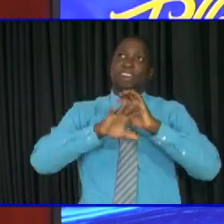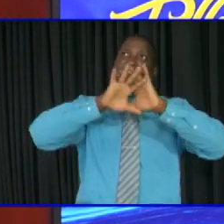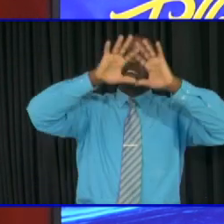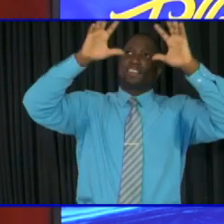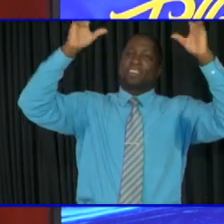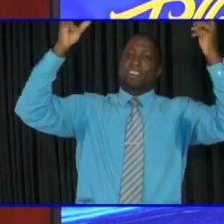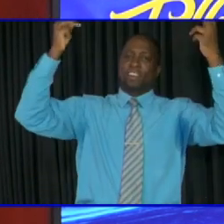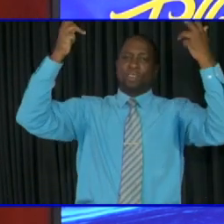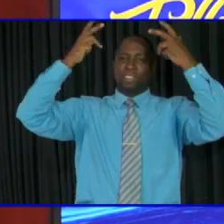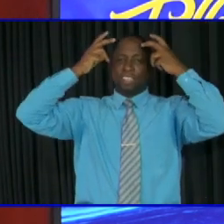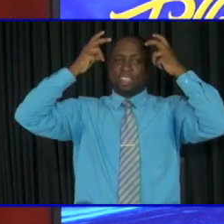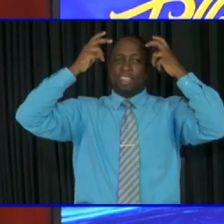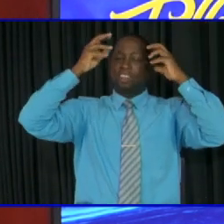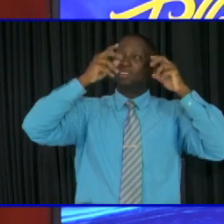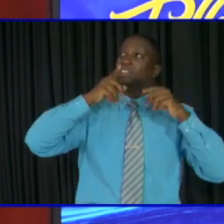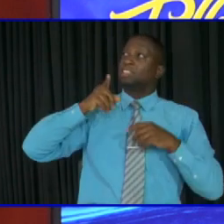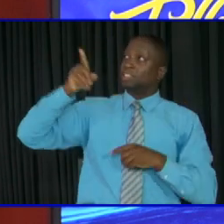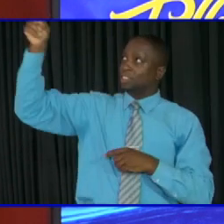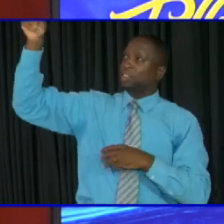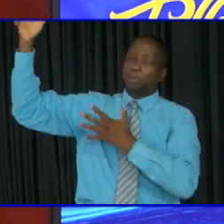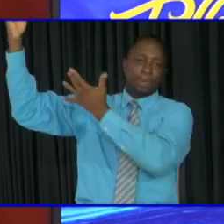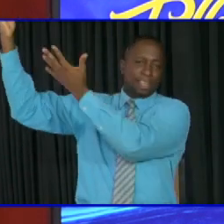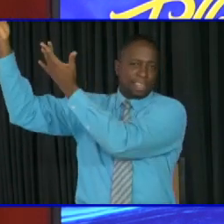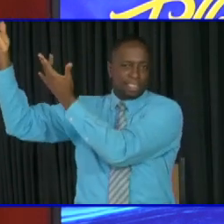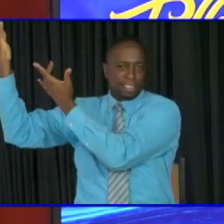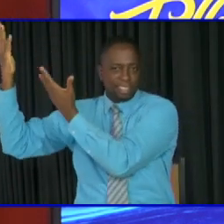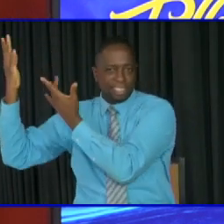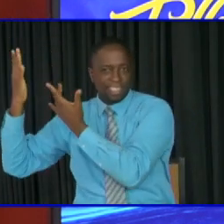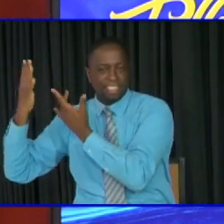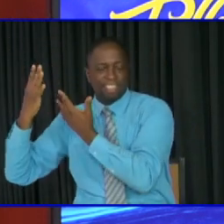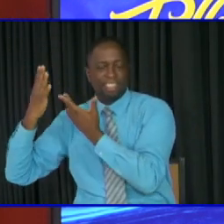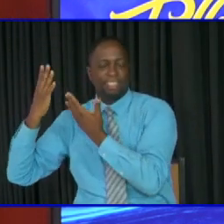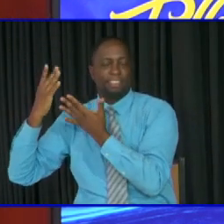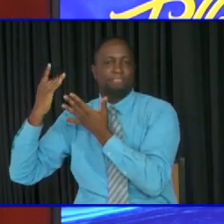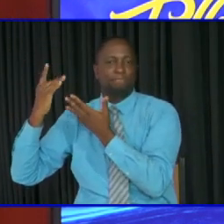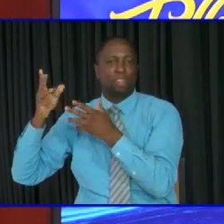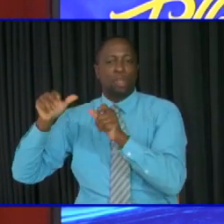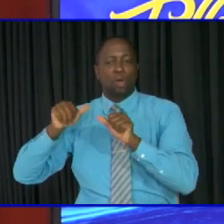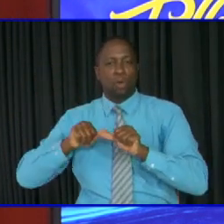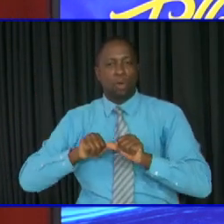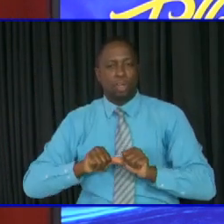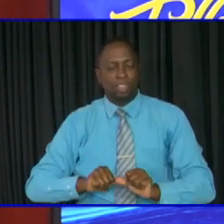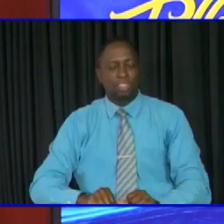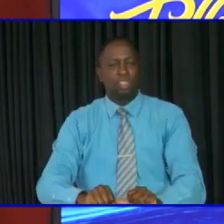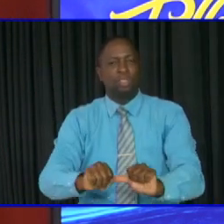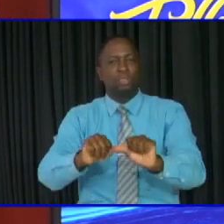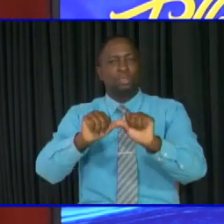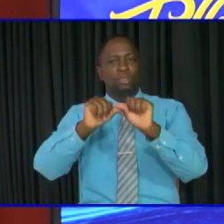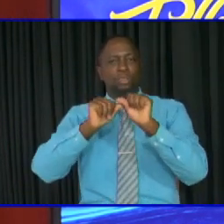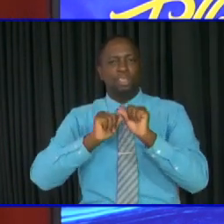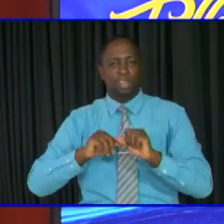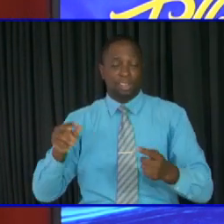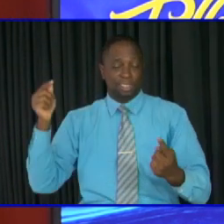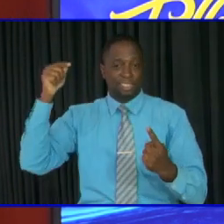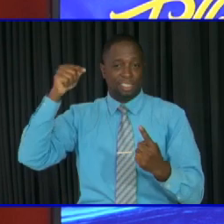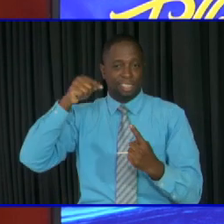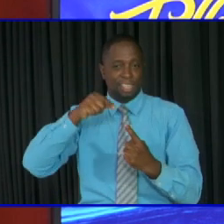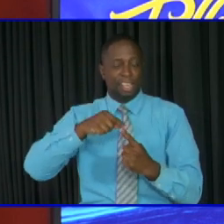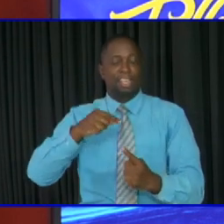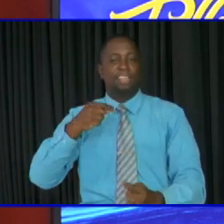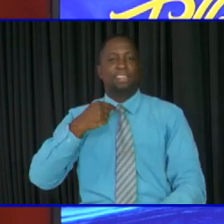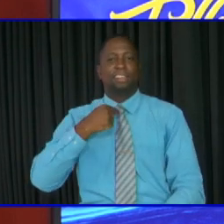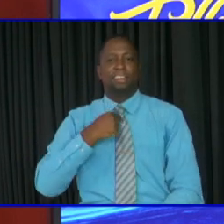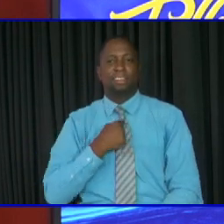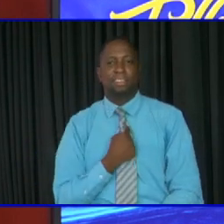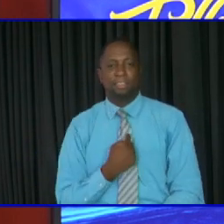Bright crowns are in waiting. Hold fast till